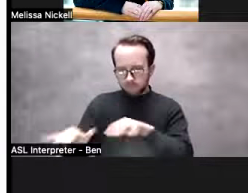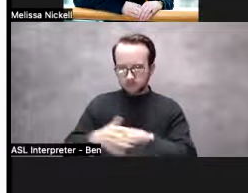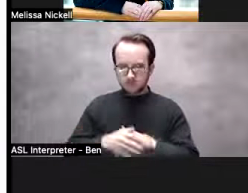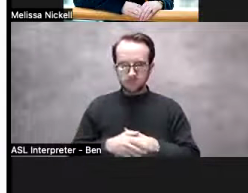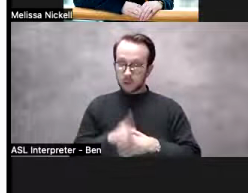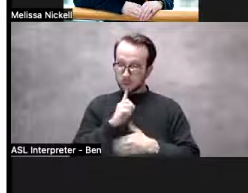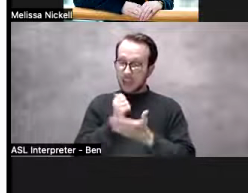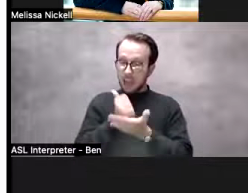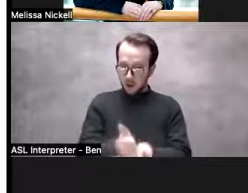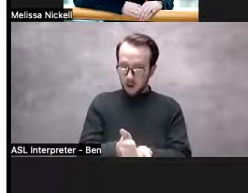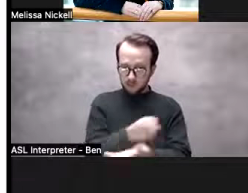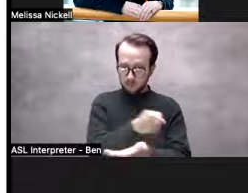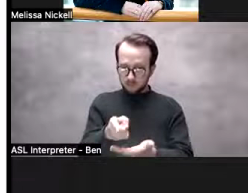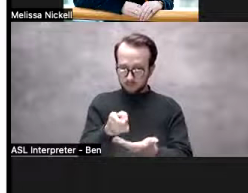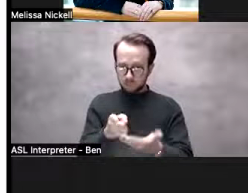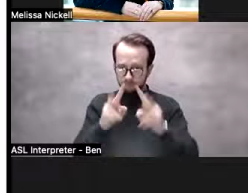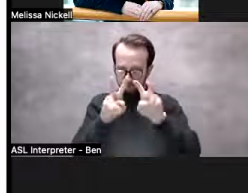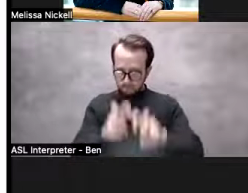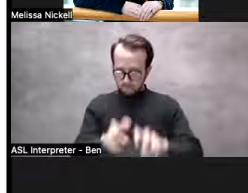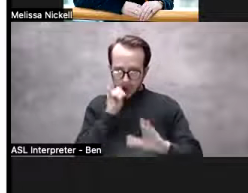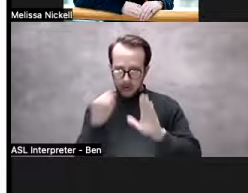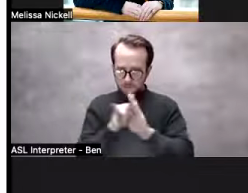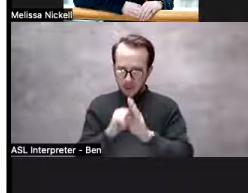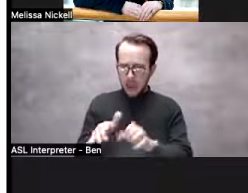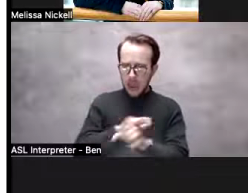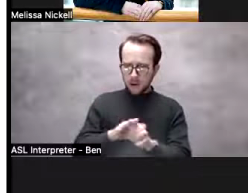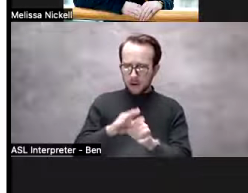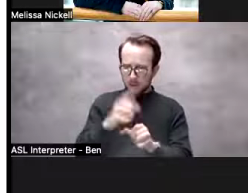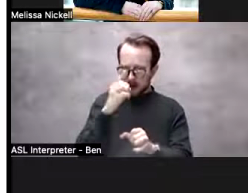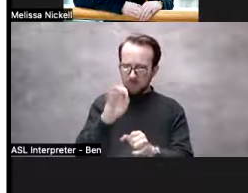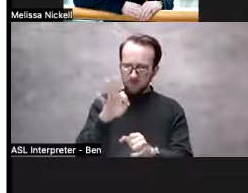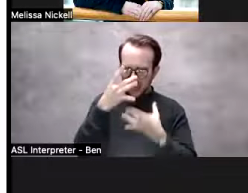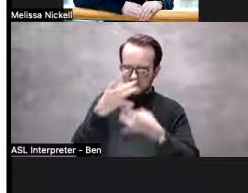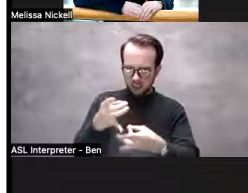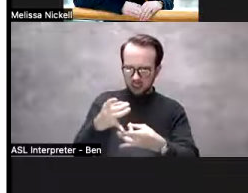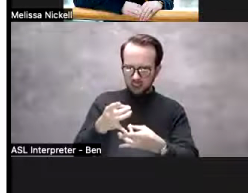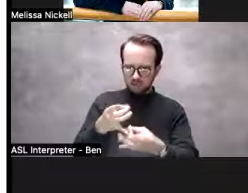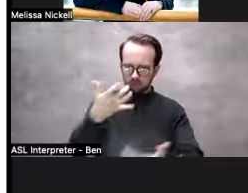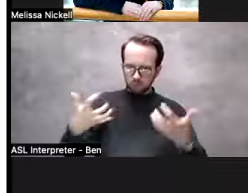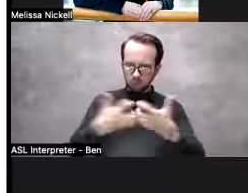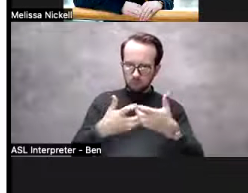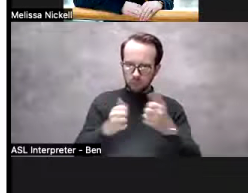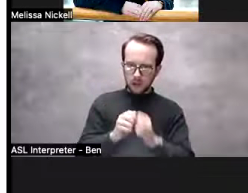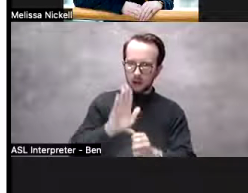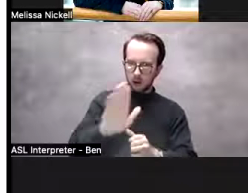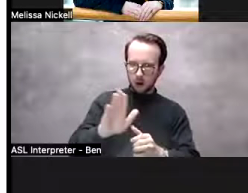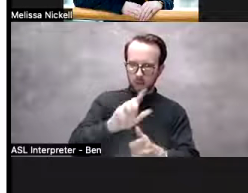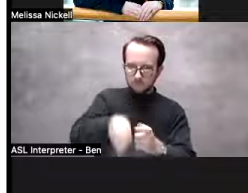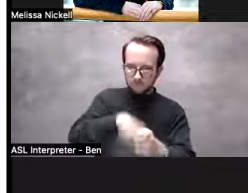identify areas of interest at NIH that may be aligned with your particular research here.